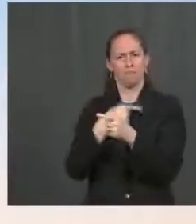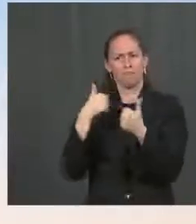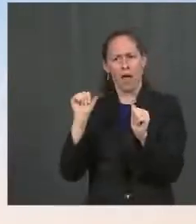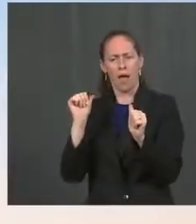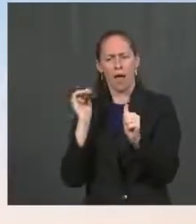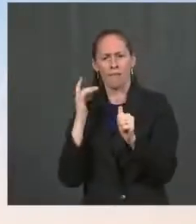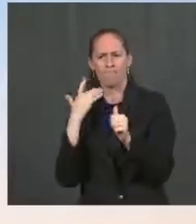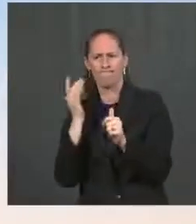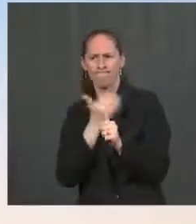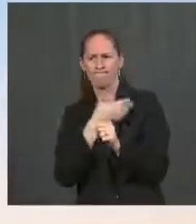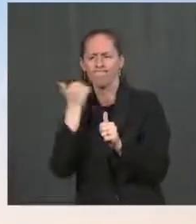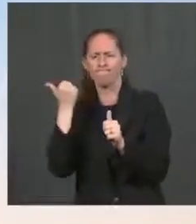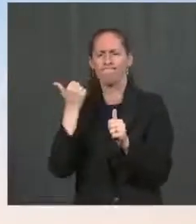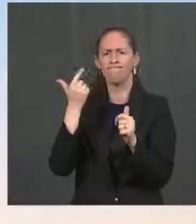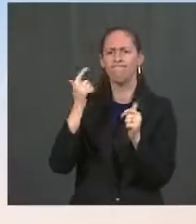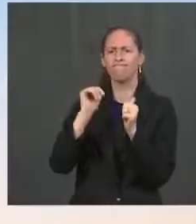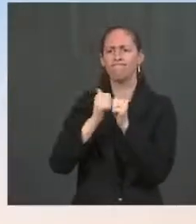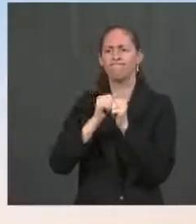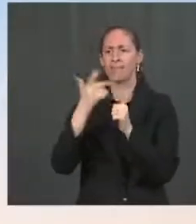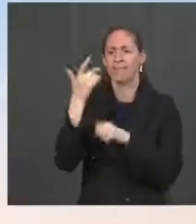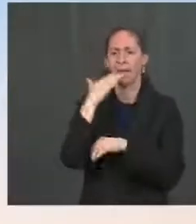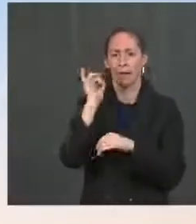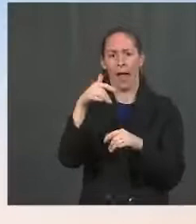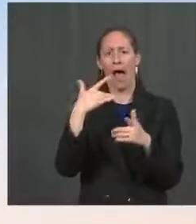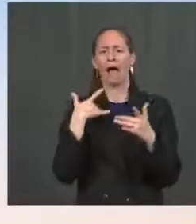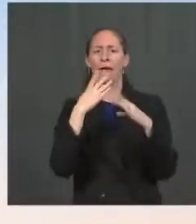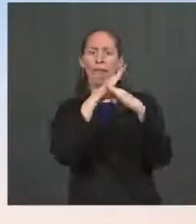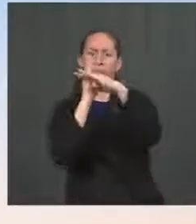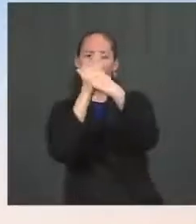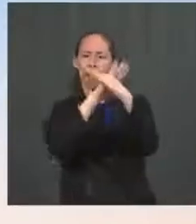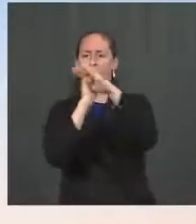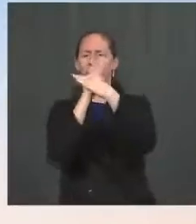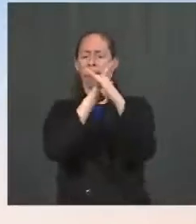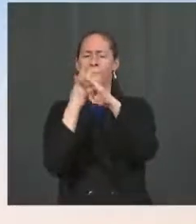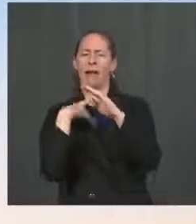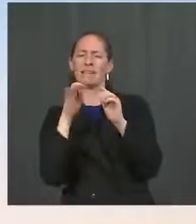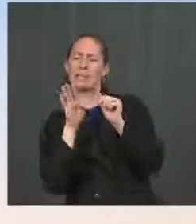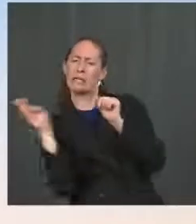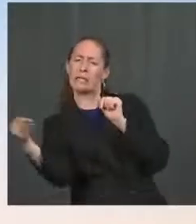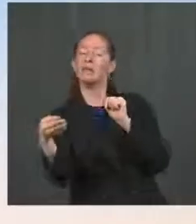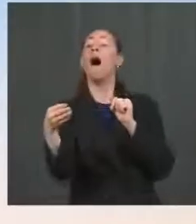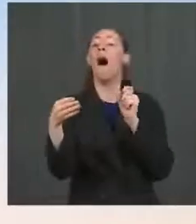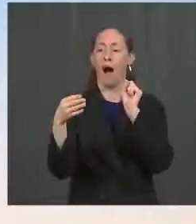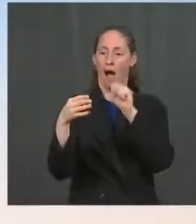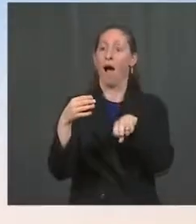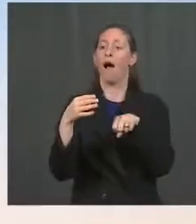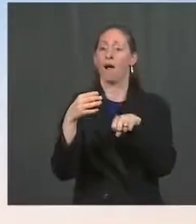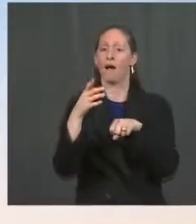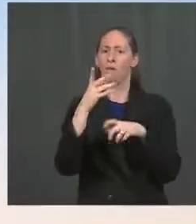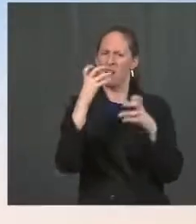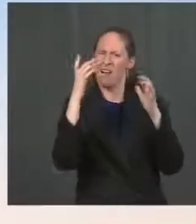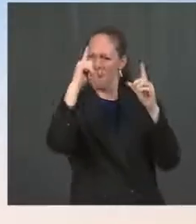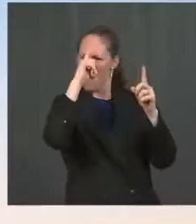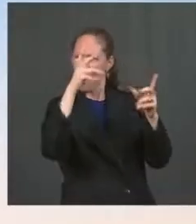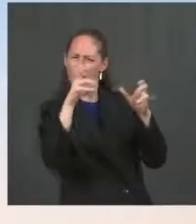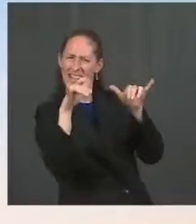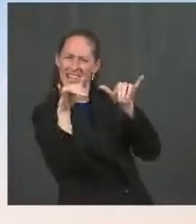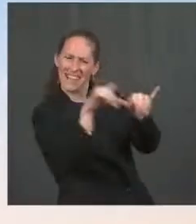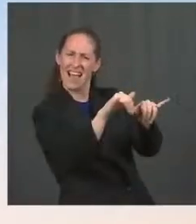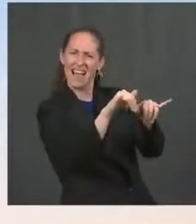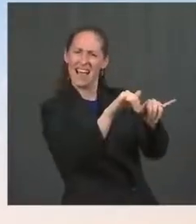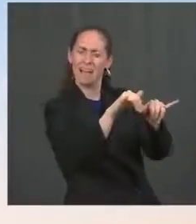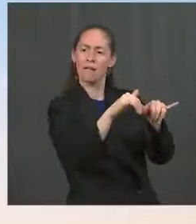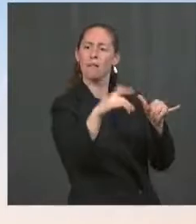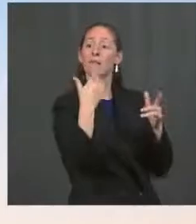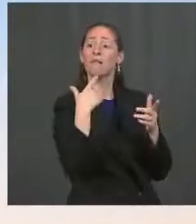tape, changing their requirements to make it easier for people who are trying to stay in their homes to provide documentation